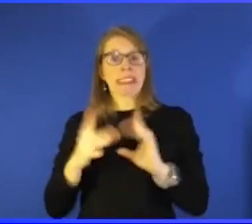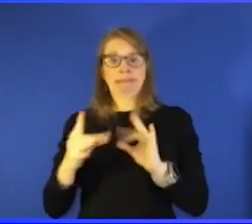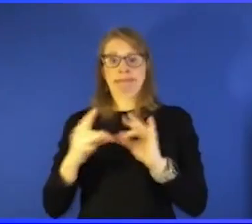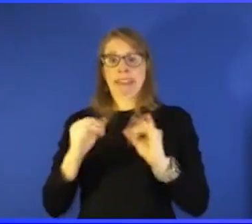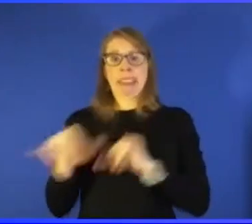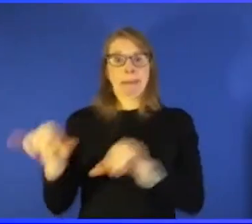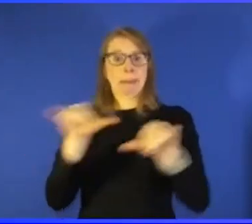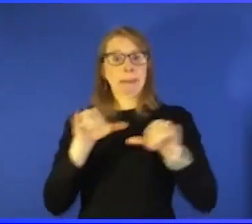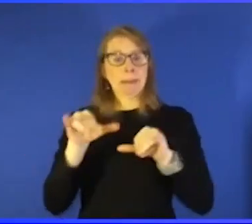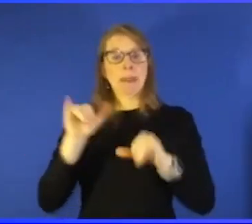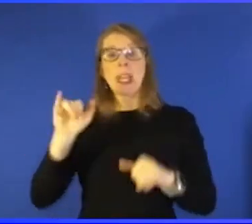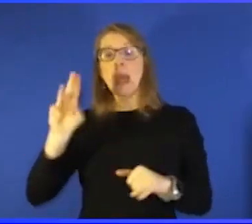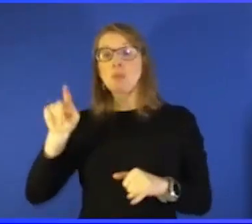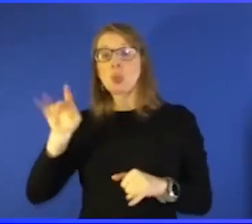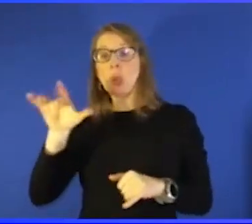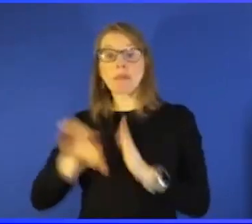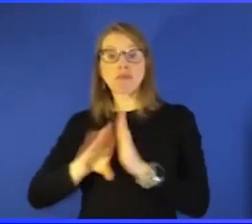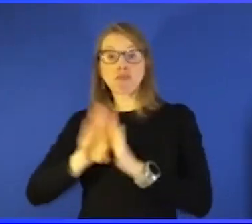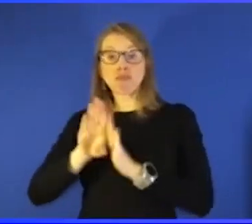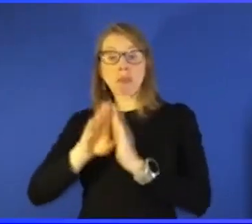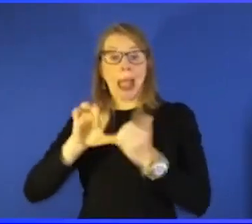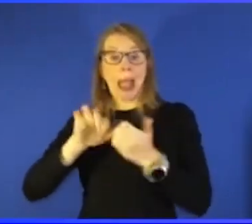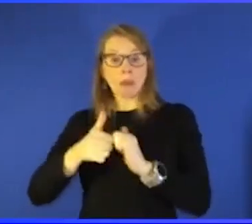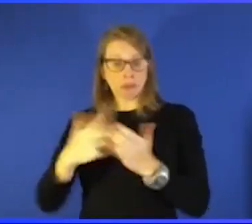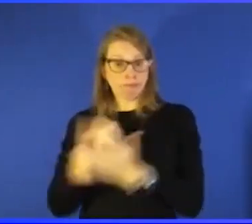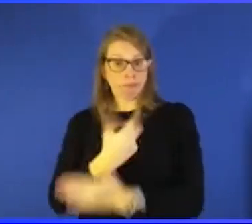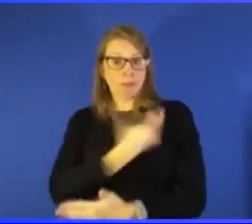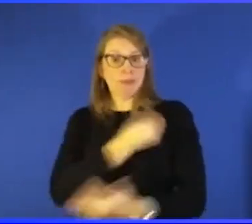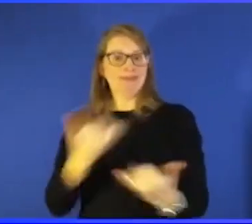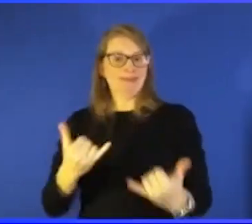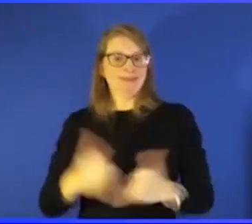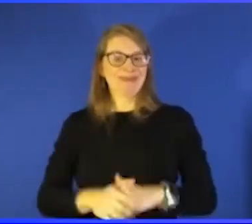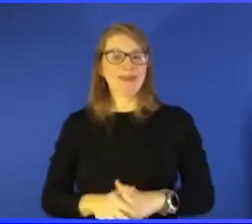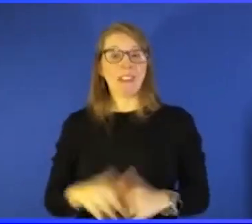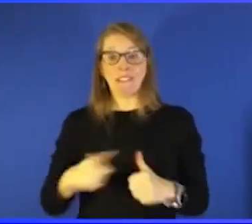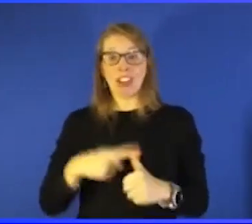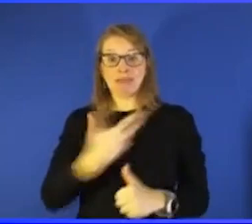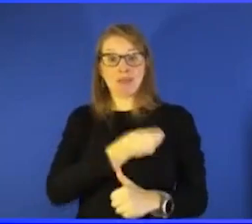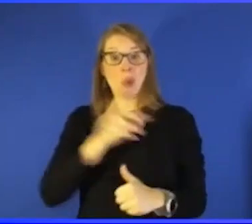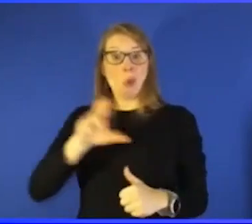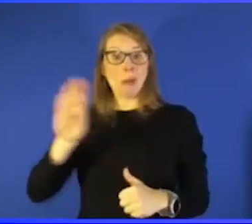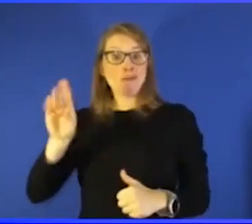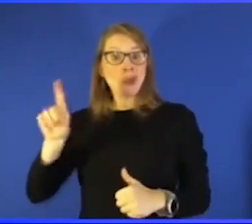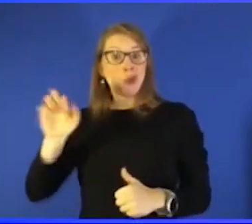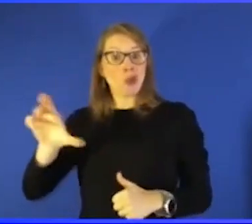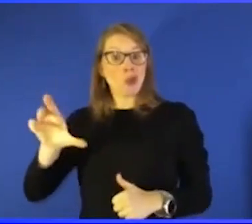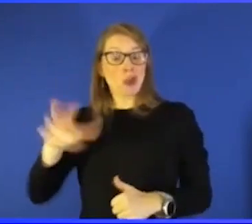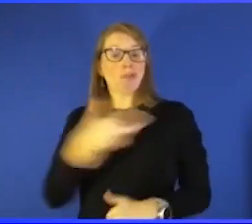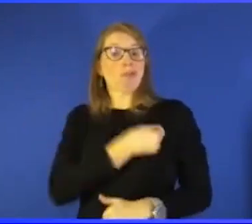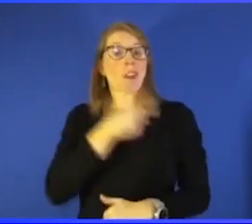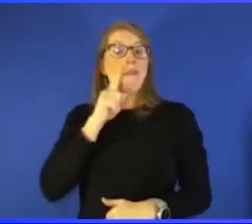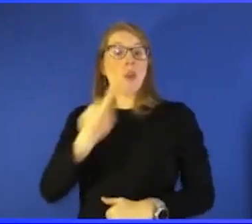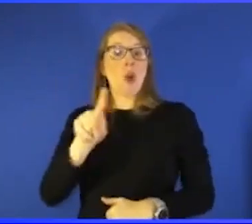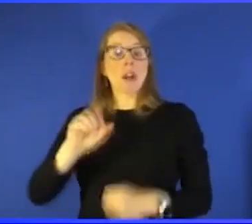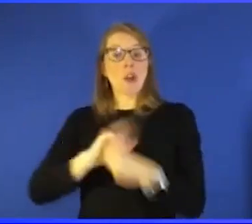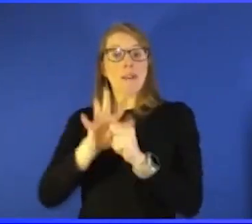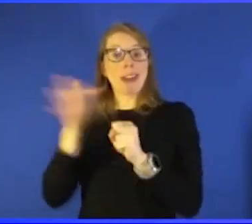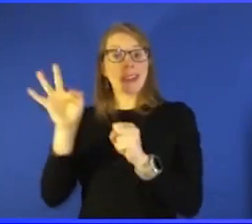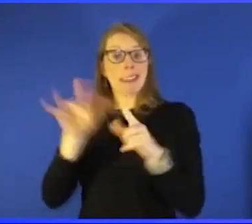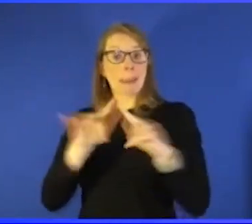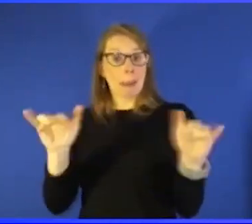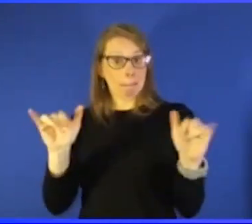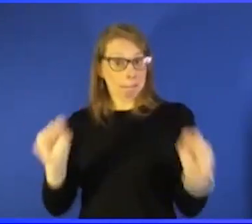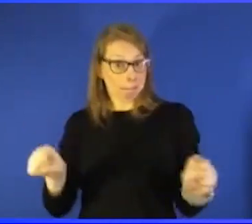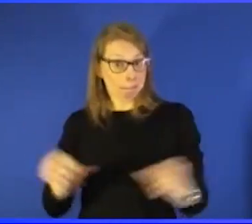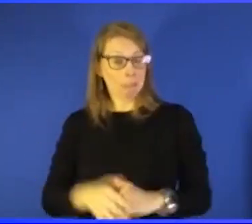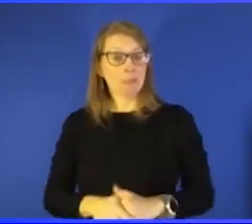towards influenza. Please go get vaccinated. Get your first dose or your booster dose of vaccine for COVID-19 at the same time.